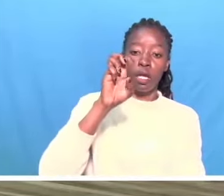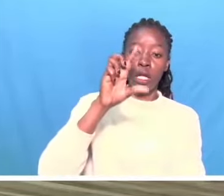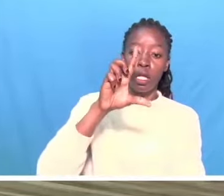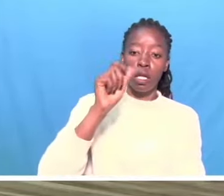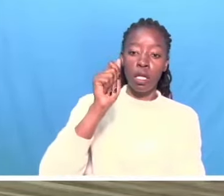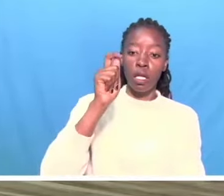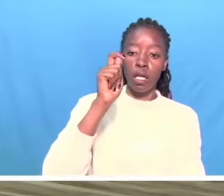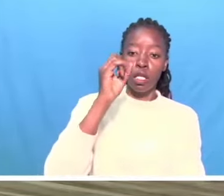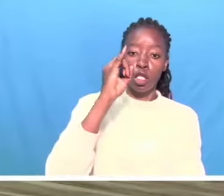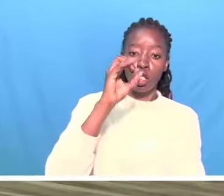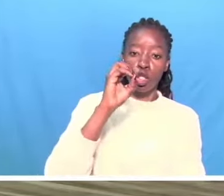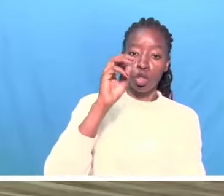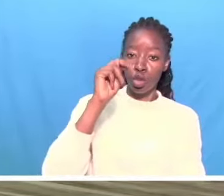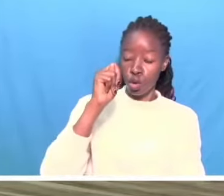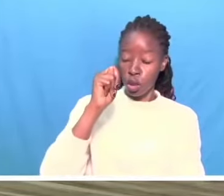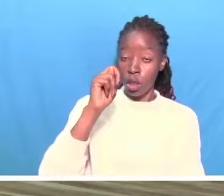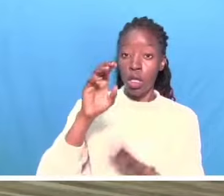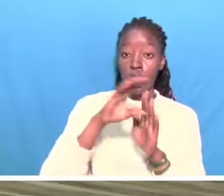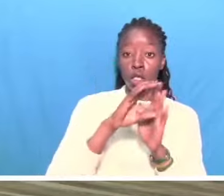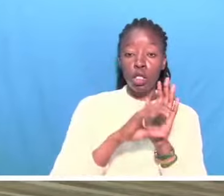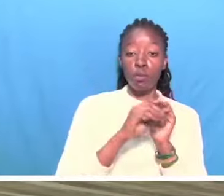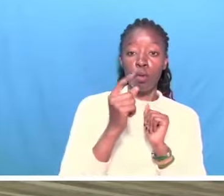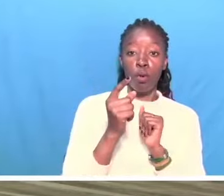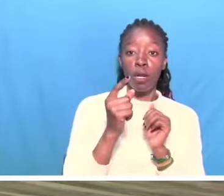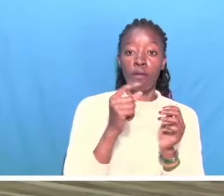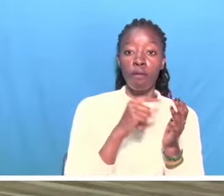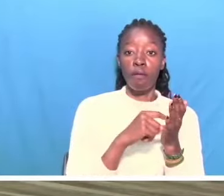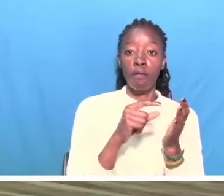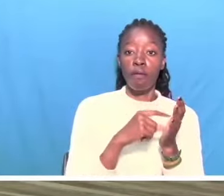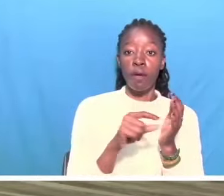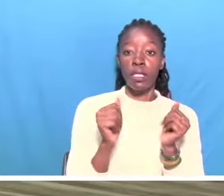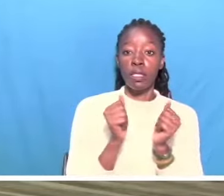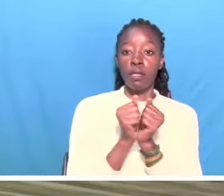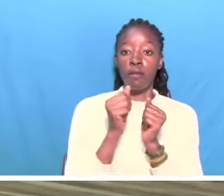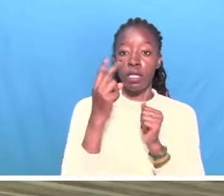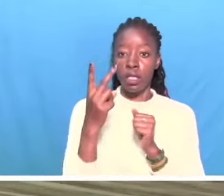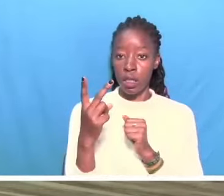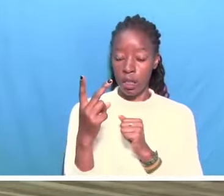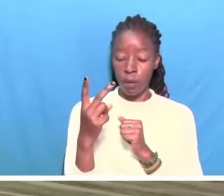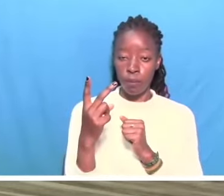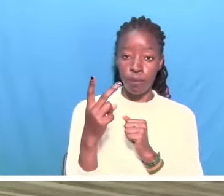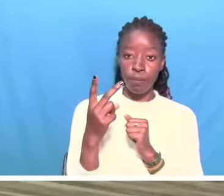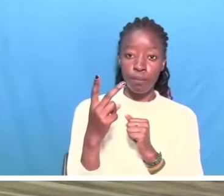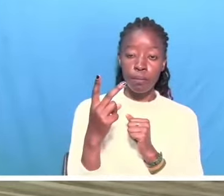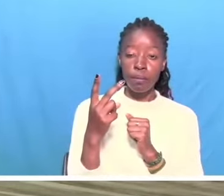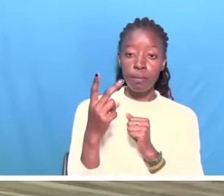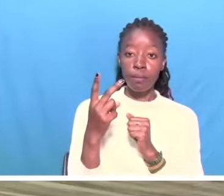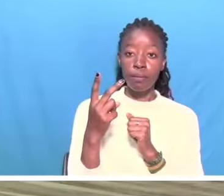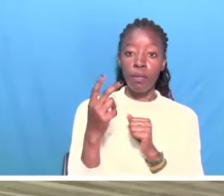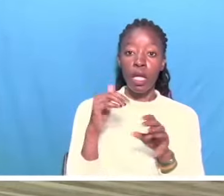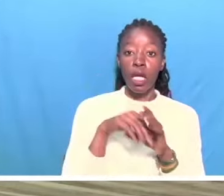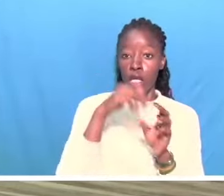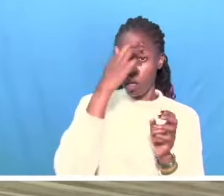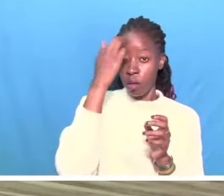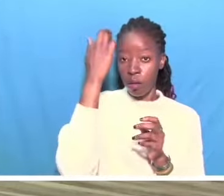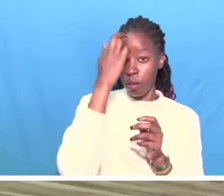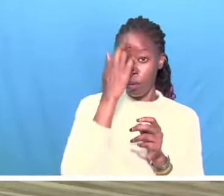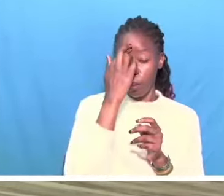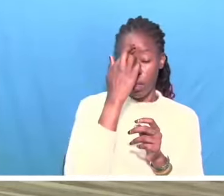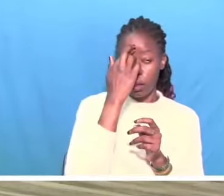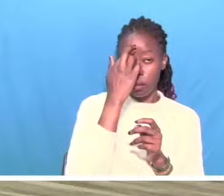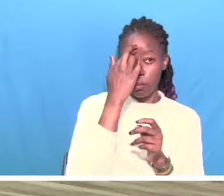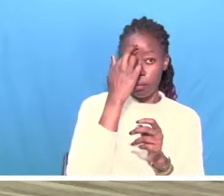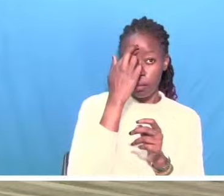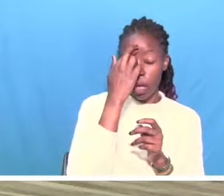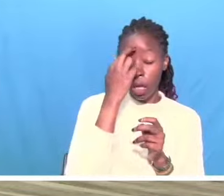righteousness in chapter 1, verse 17, and revelation of God's wrath in chapter 1, verse 18.